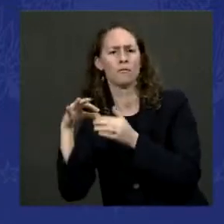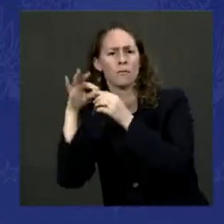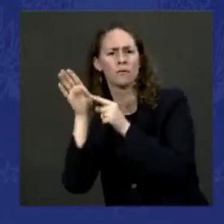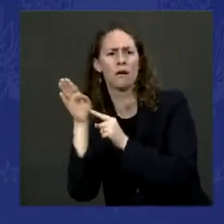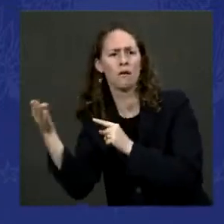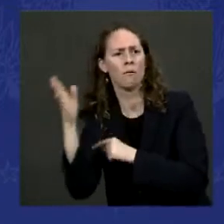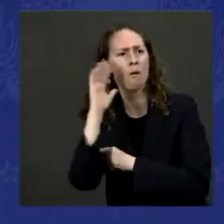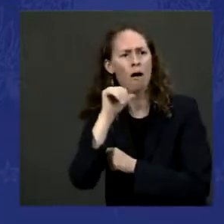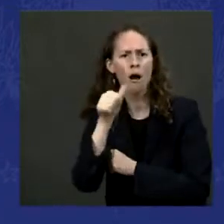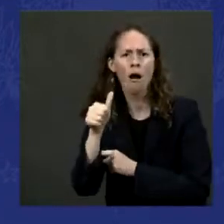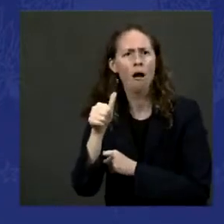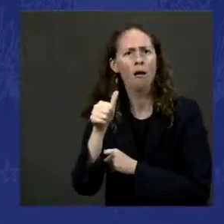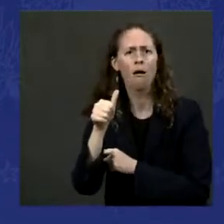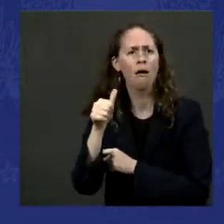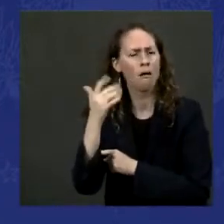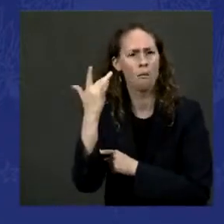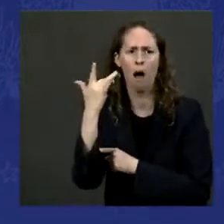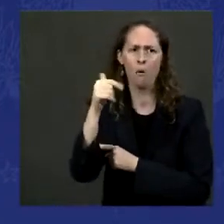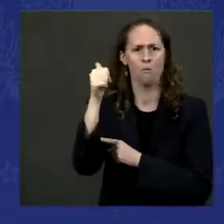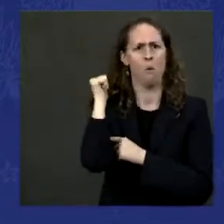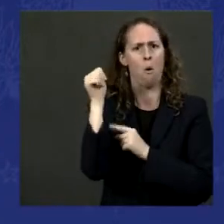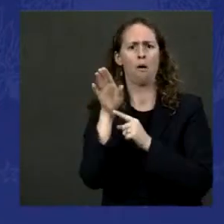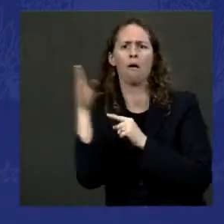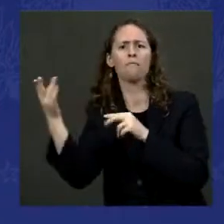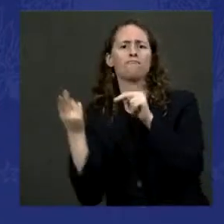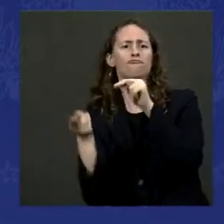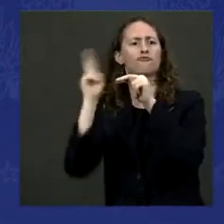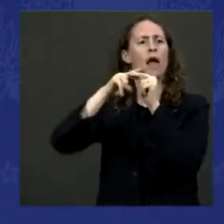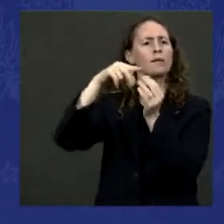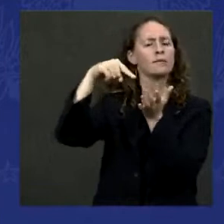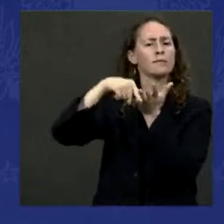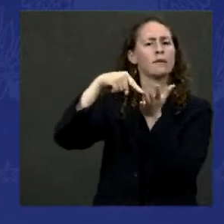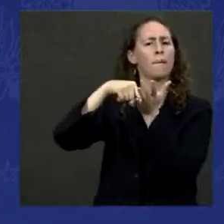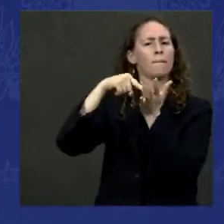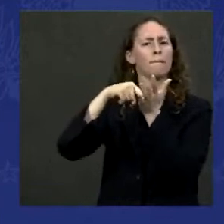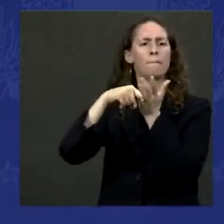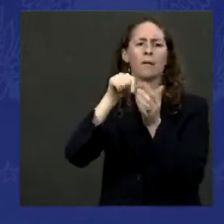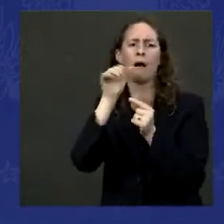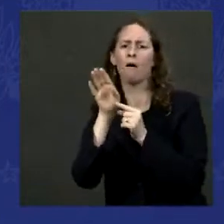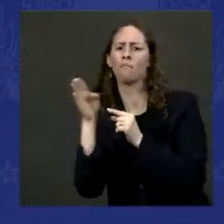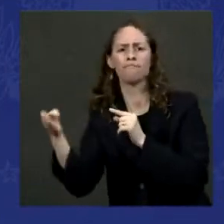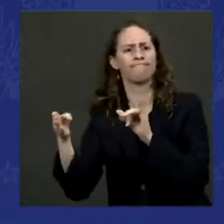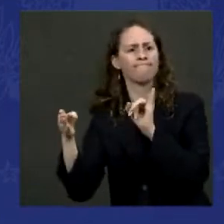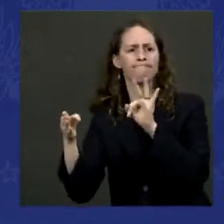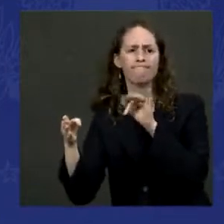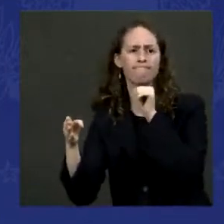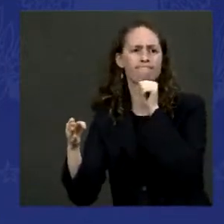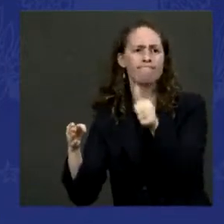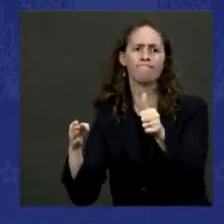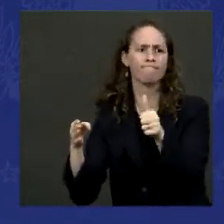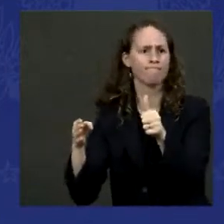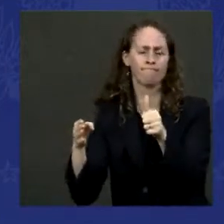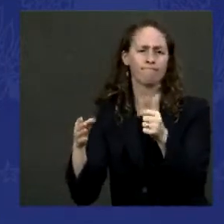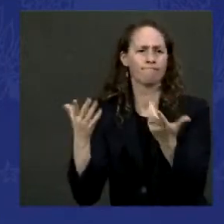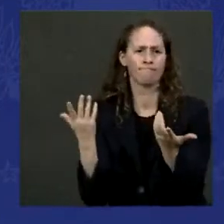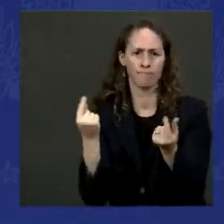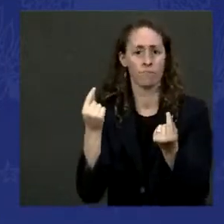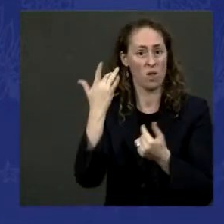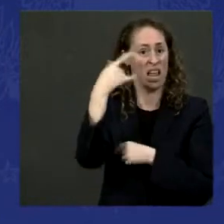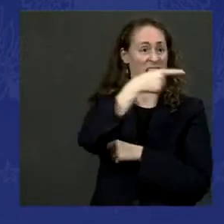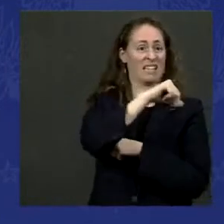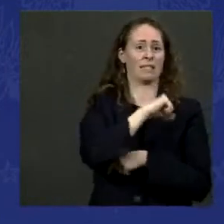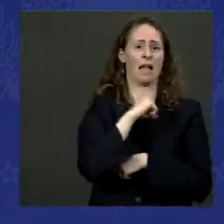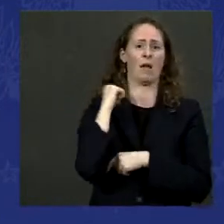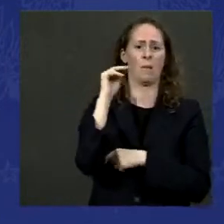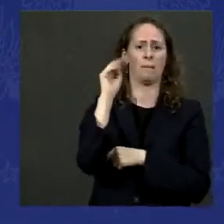debt ceiling through the reconciliation process. So ultimately, if push comes to shove and Senator McConnell does not change his position, What